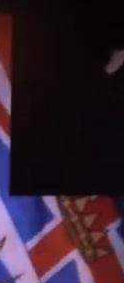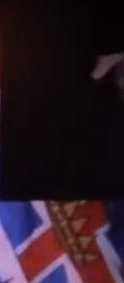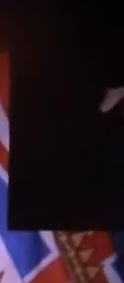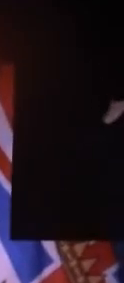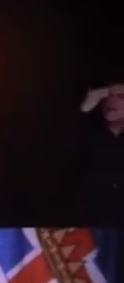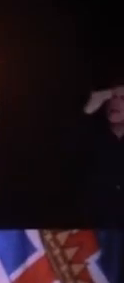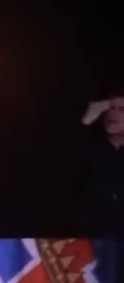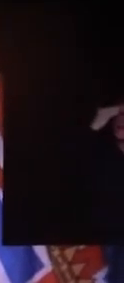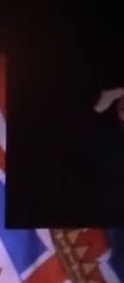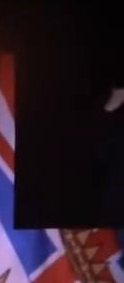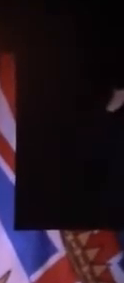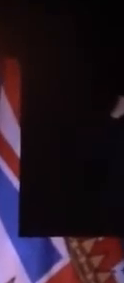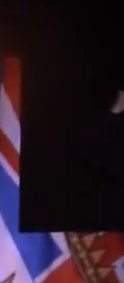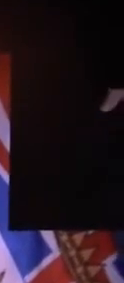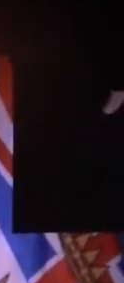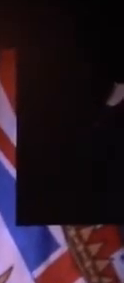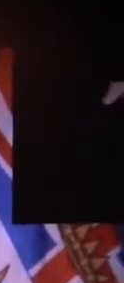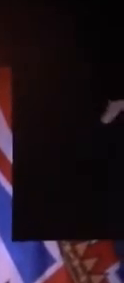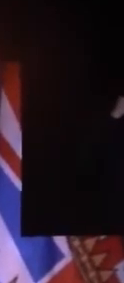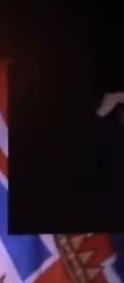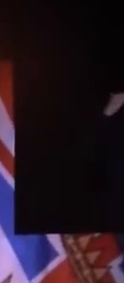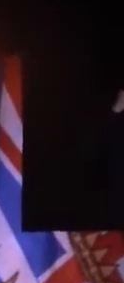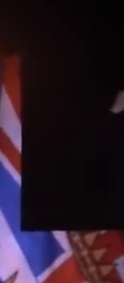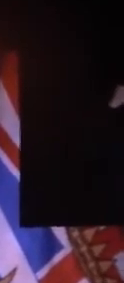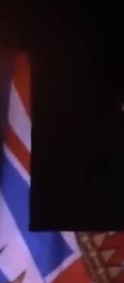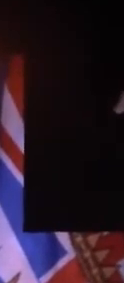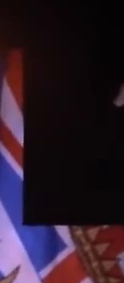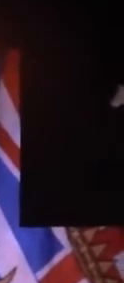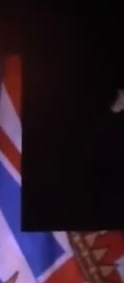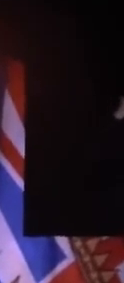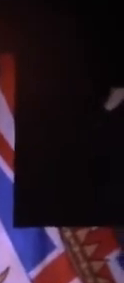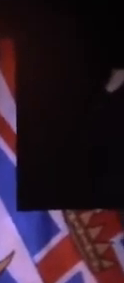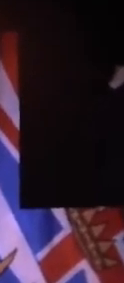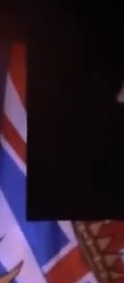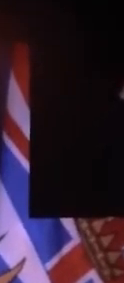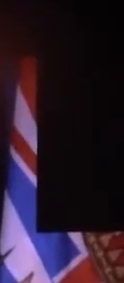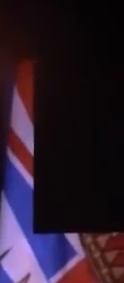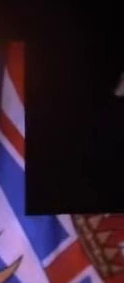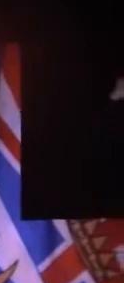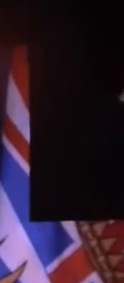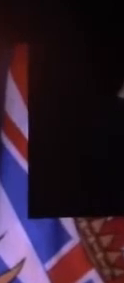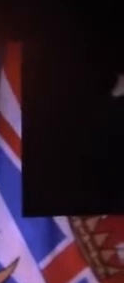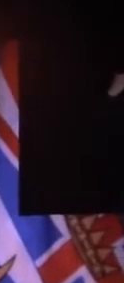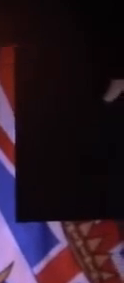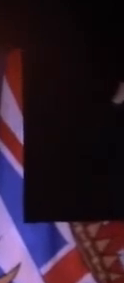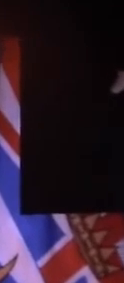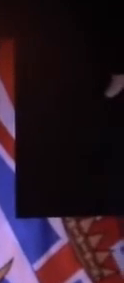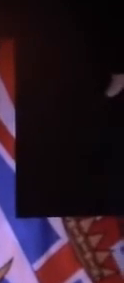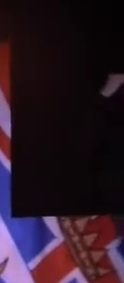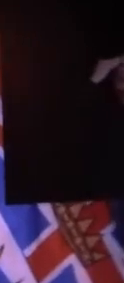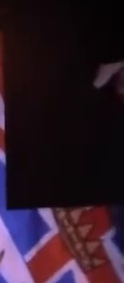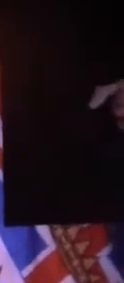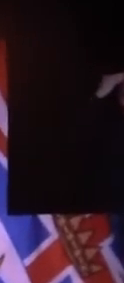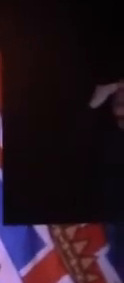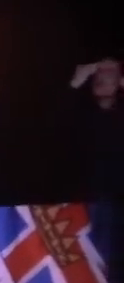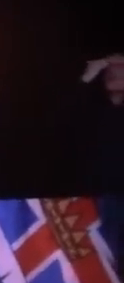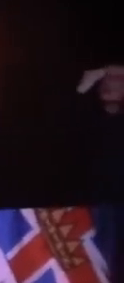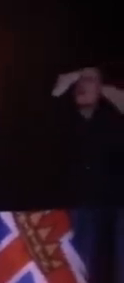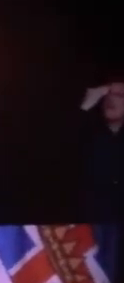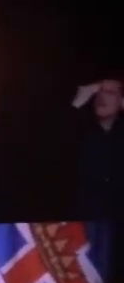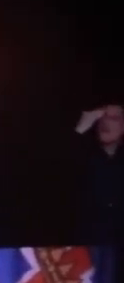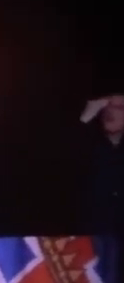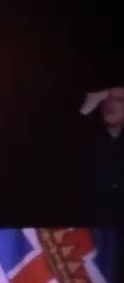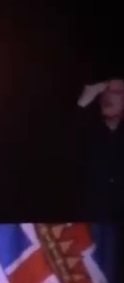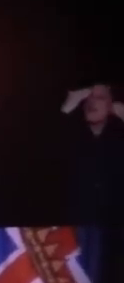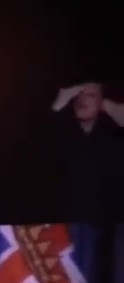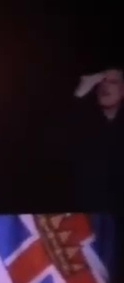go through. So don't invite them to send you some fucking email that you're just going to pass off to somebody else to read and then